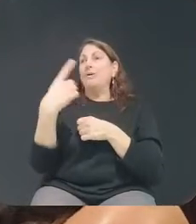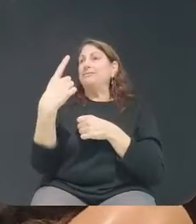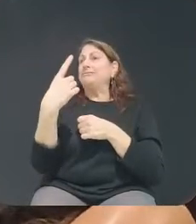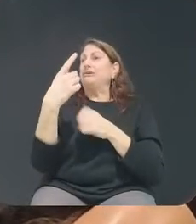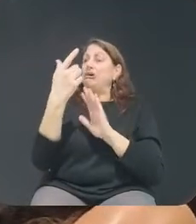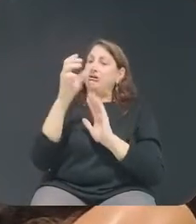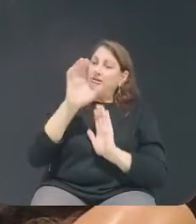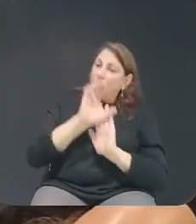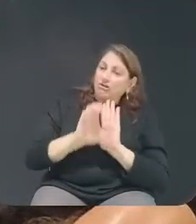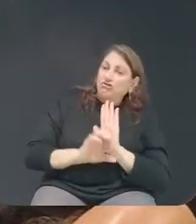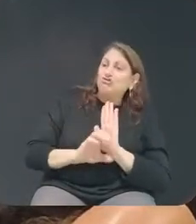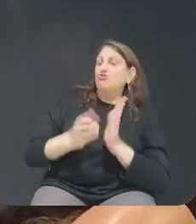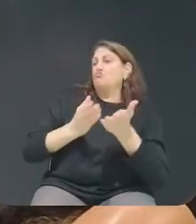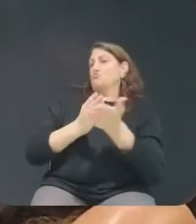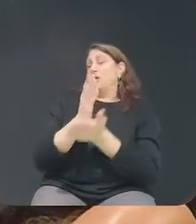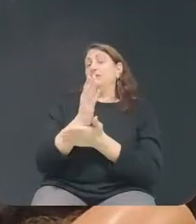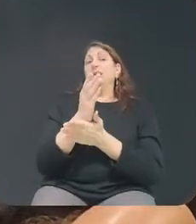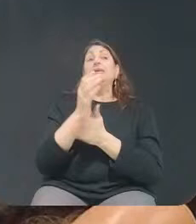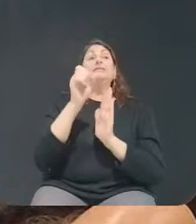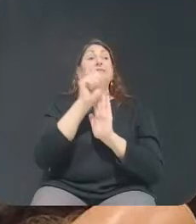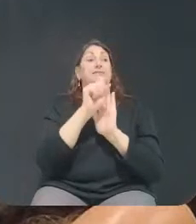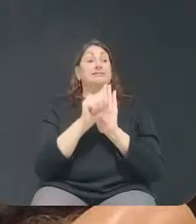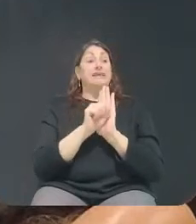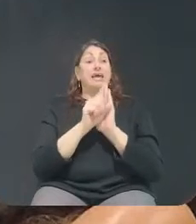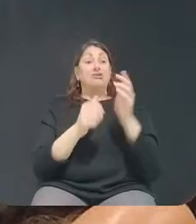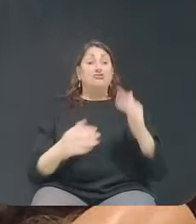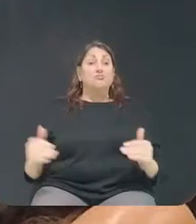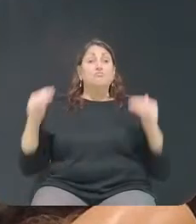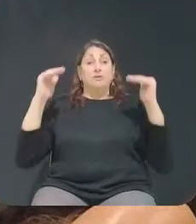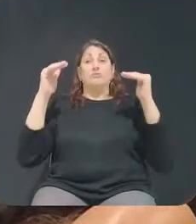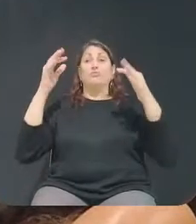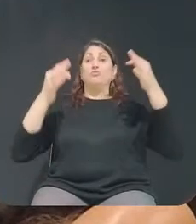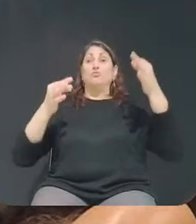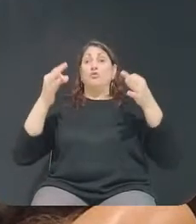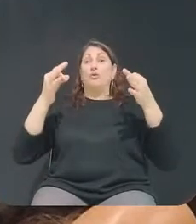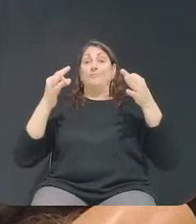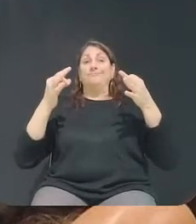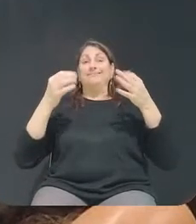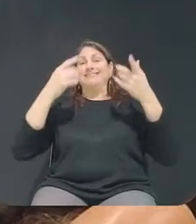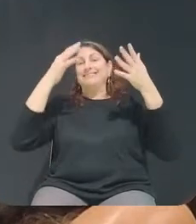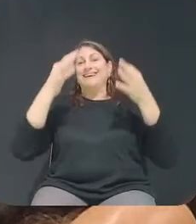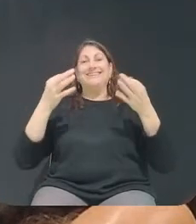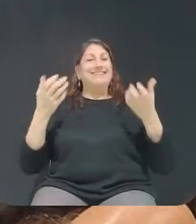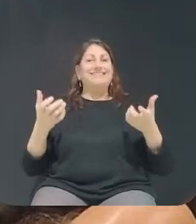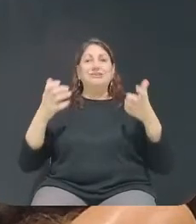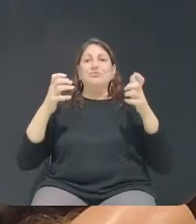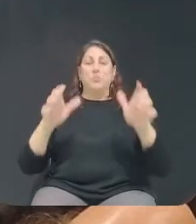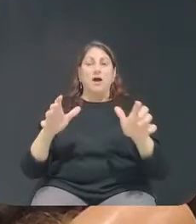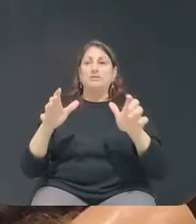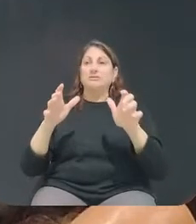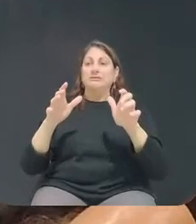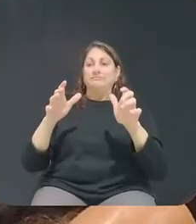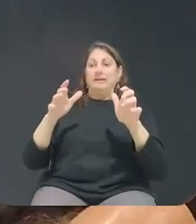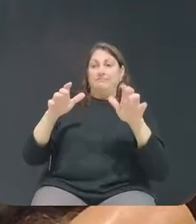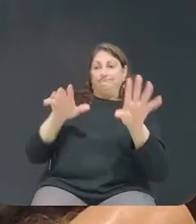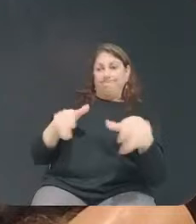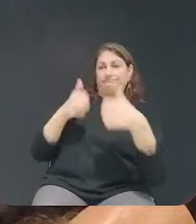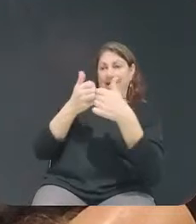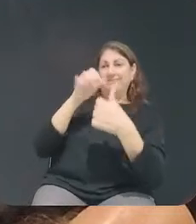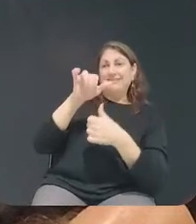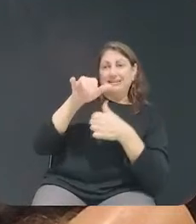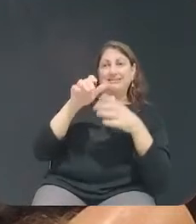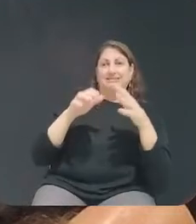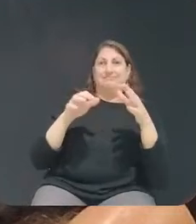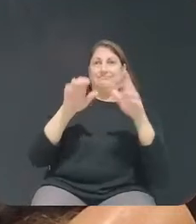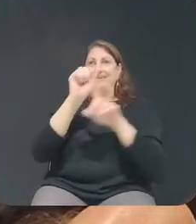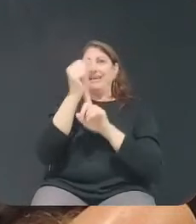Court, the State Supreme Court, declined to take up the case, allowing the law to stand. The archives has a collection documenting the